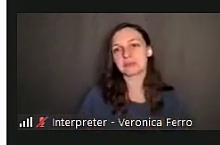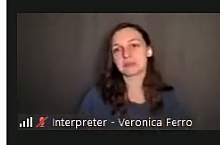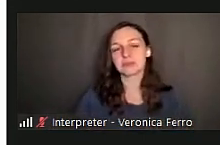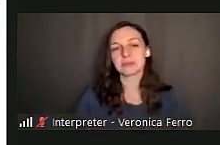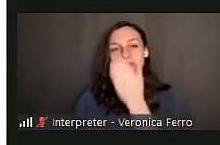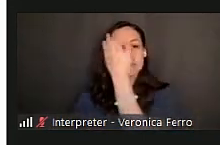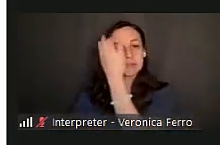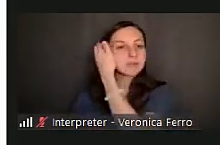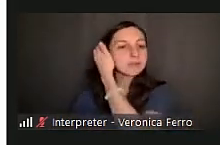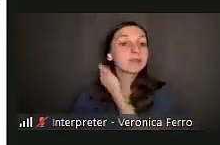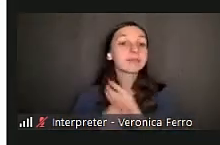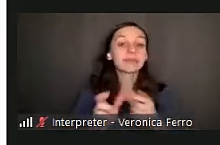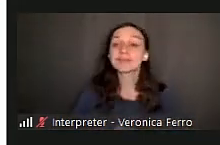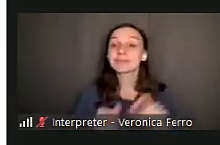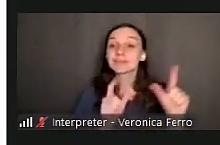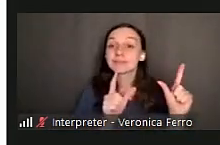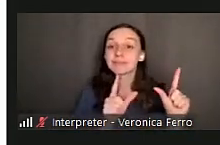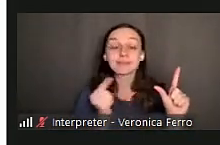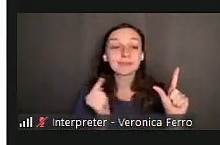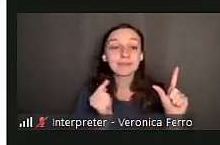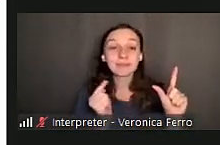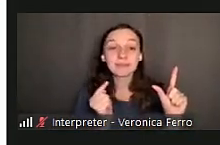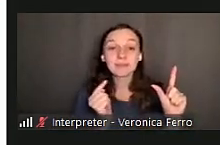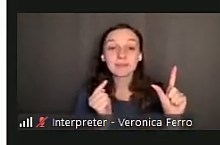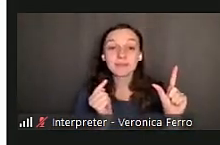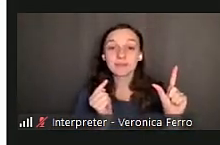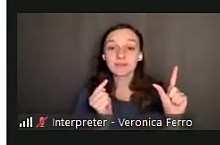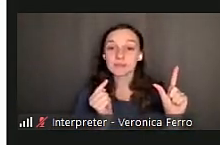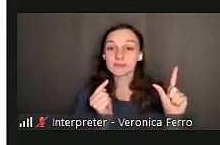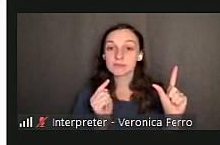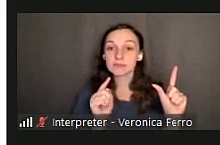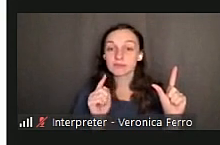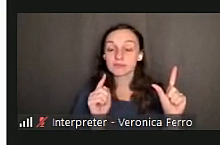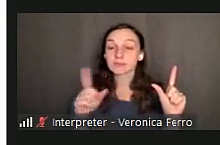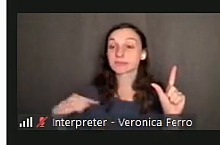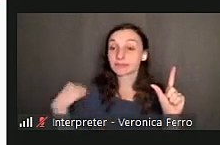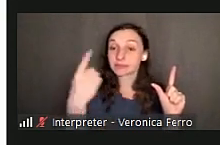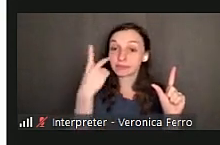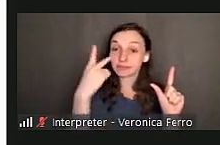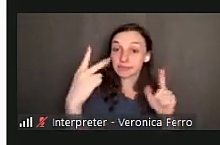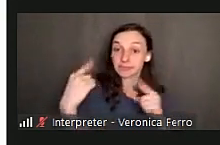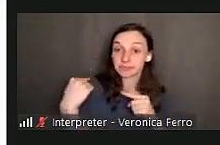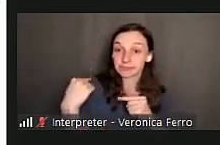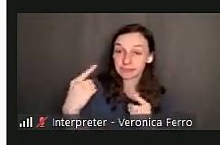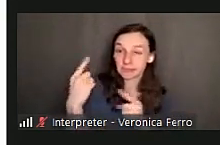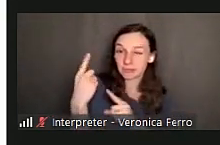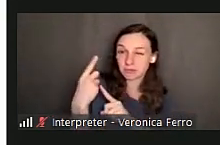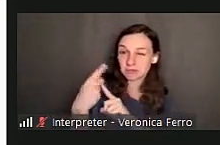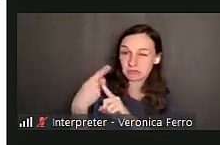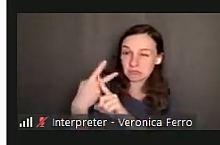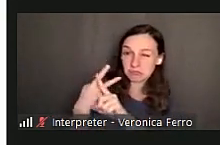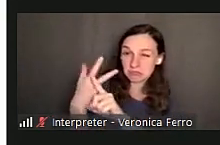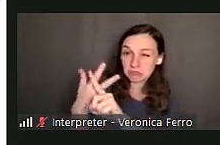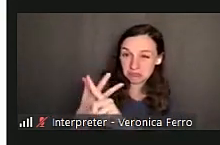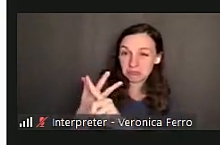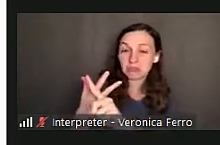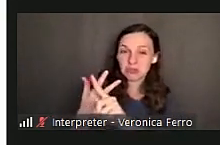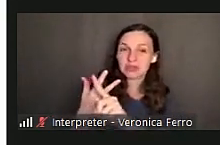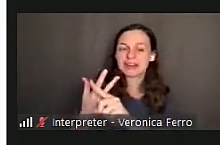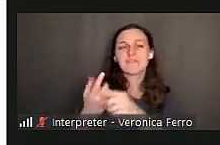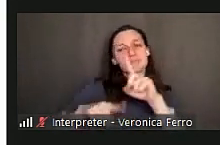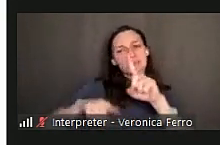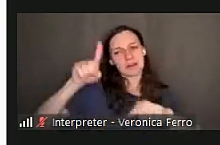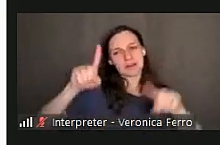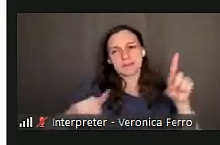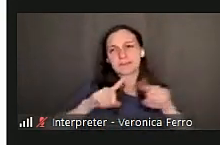And as always, or at least as what we've been observing in the last few months, there's quite a bit of variability based on age group and